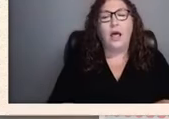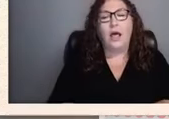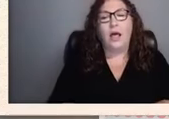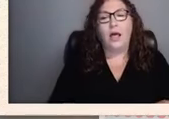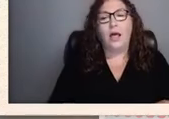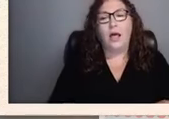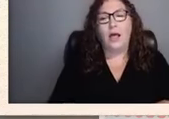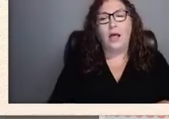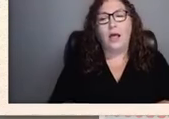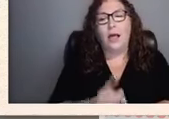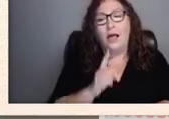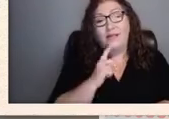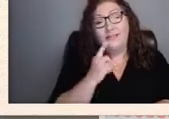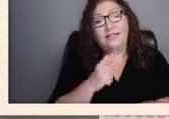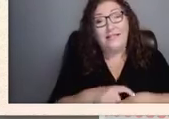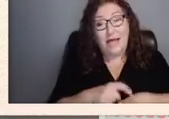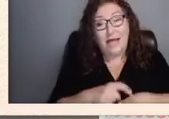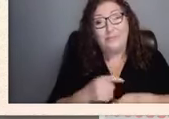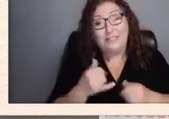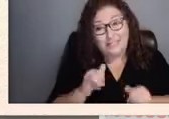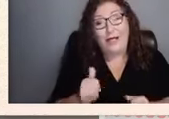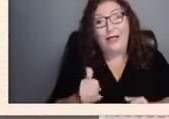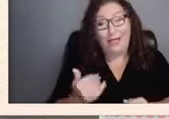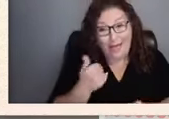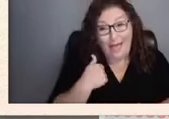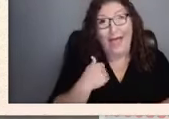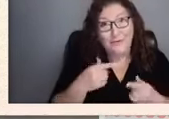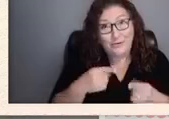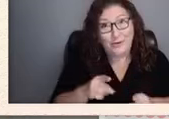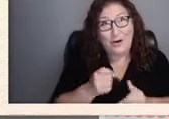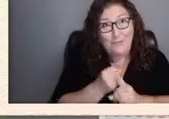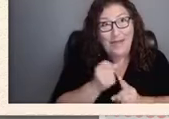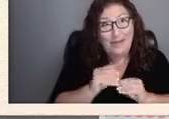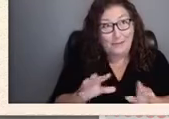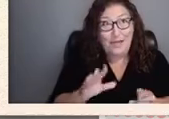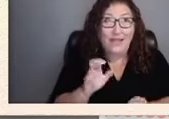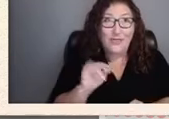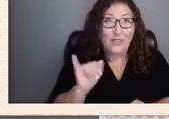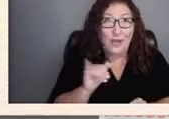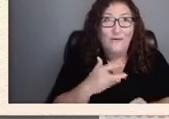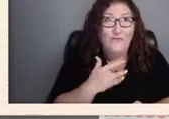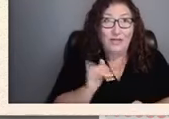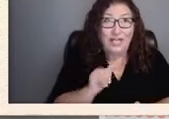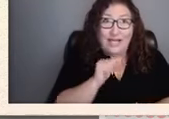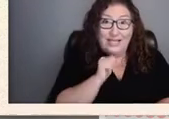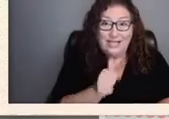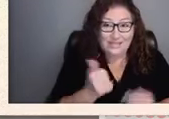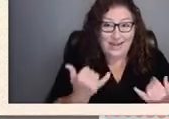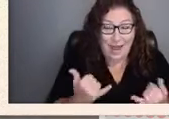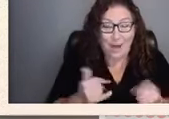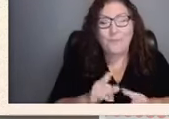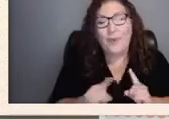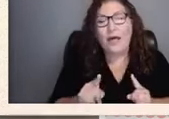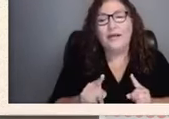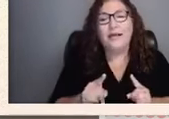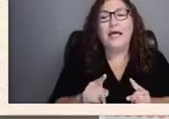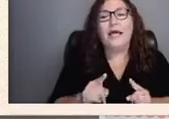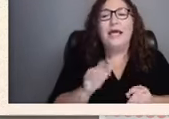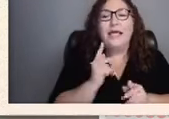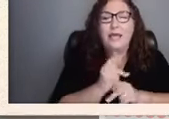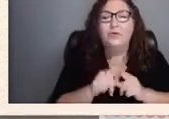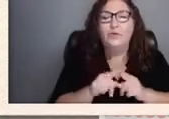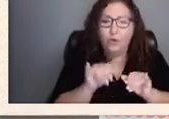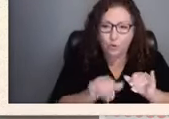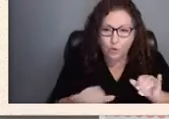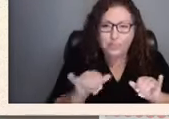still exist during a pandemic. Some days it doesn't feel like it does. But, keeping to a routine and structure, you've